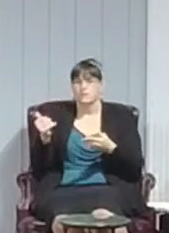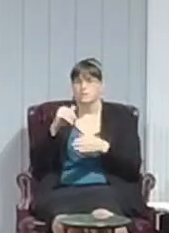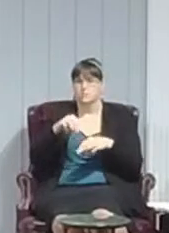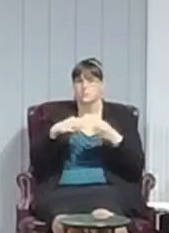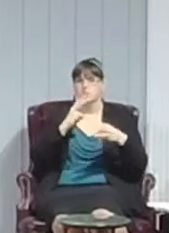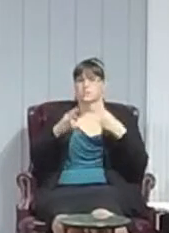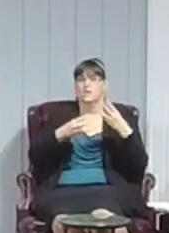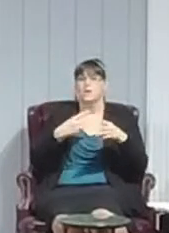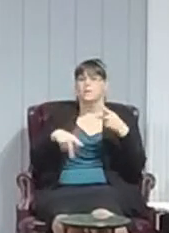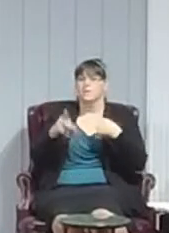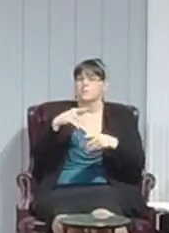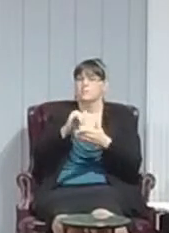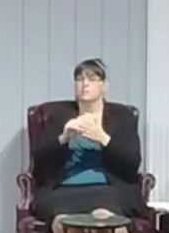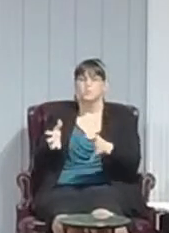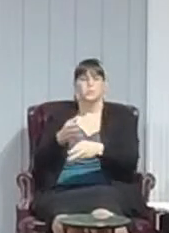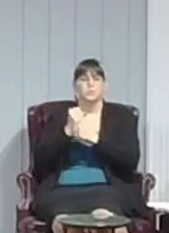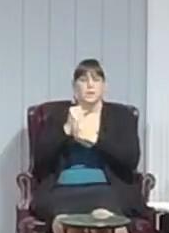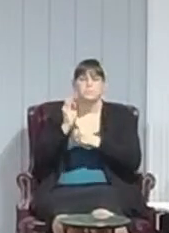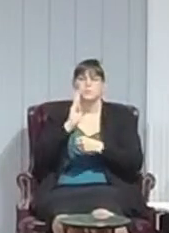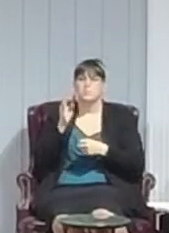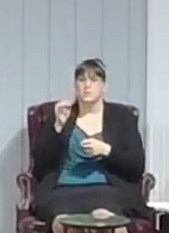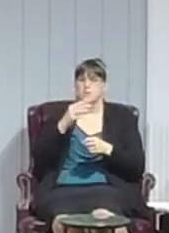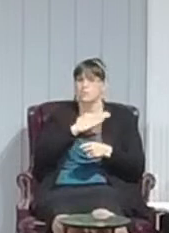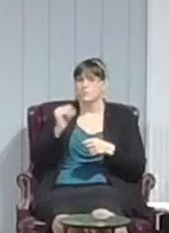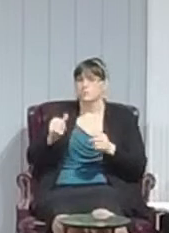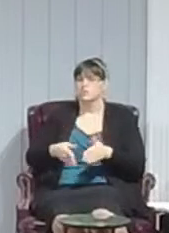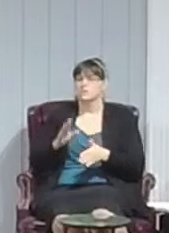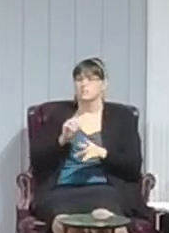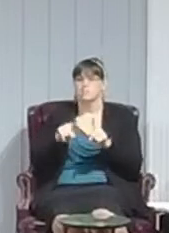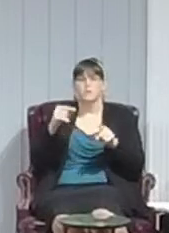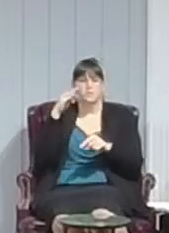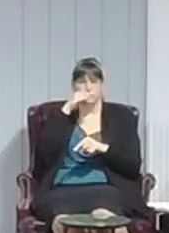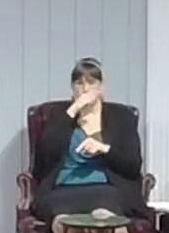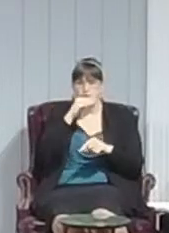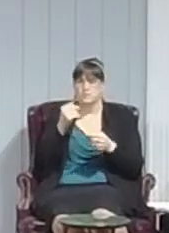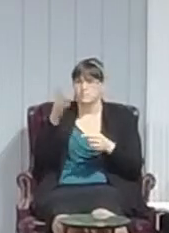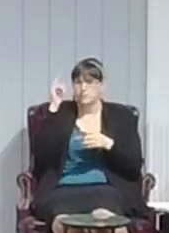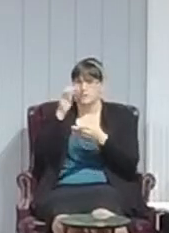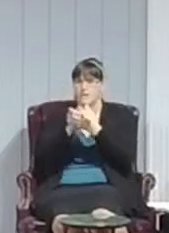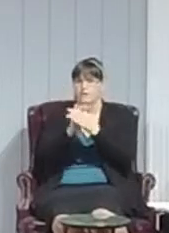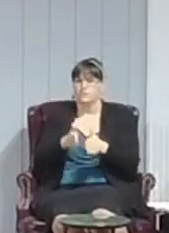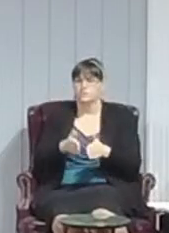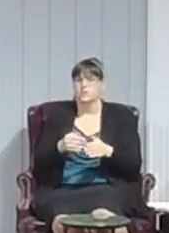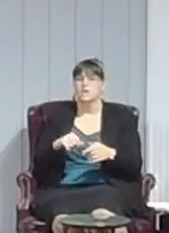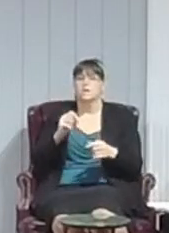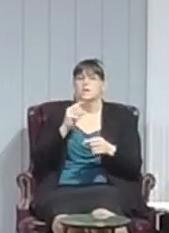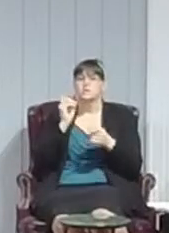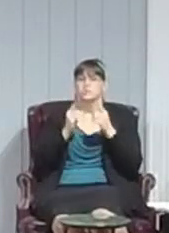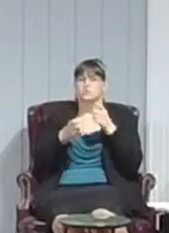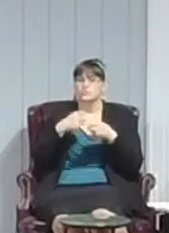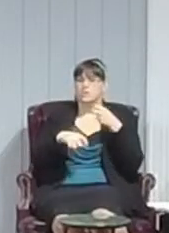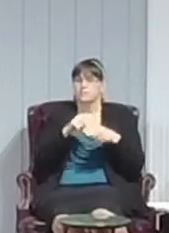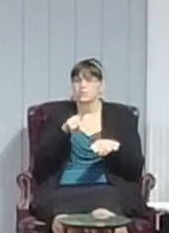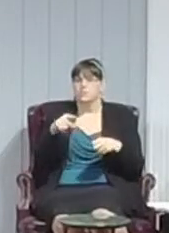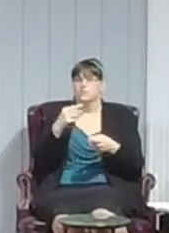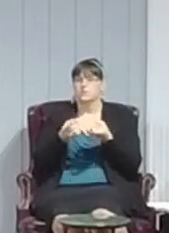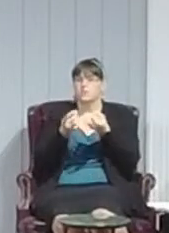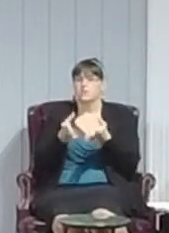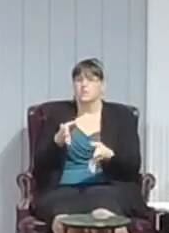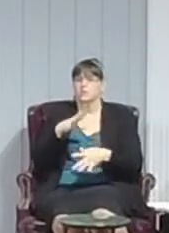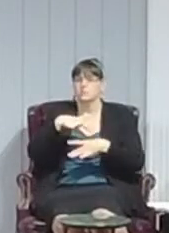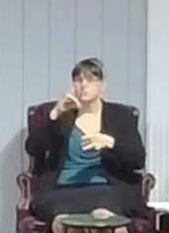who claim to be Christians but are false believers. It ought to trouble you that there are lost souls in this world. You know, America,